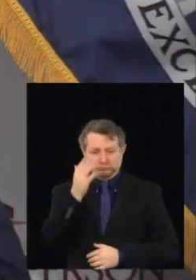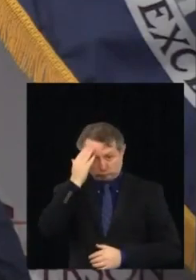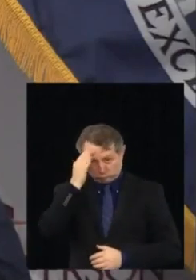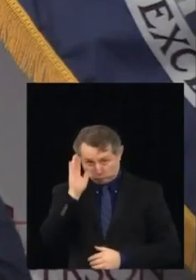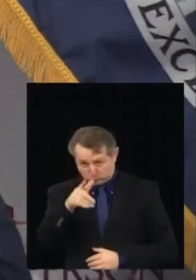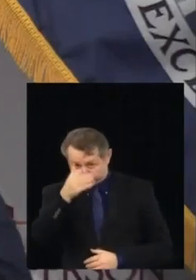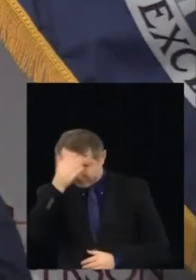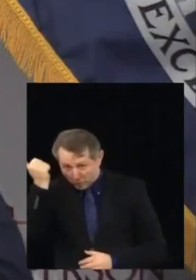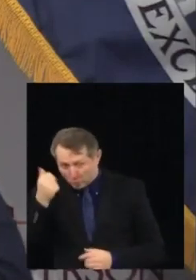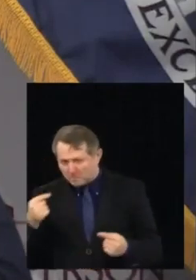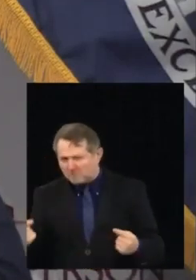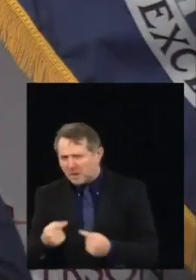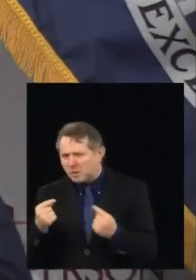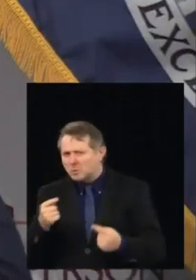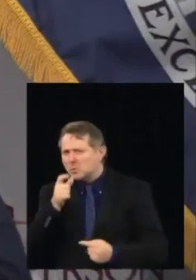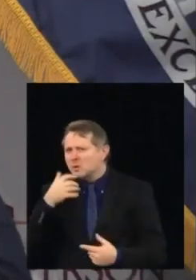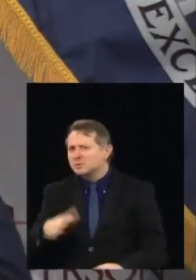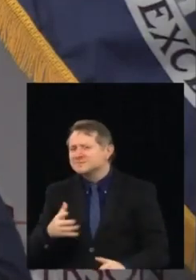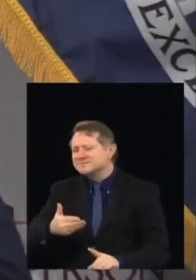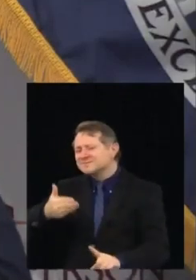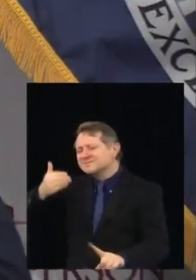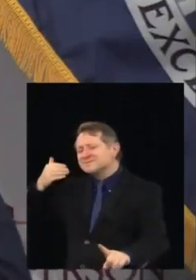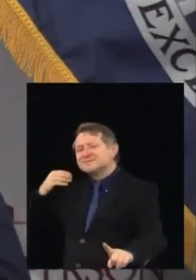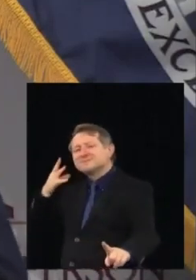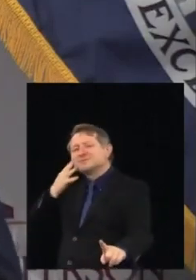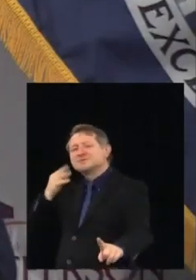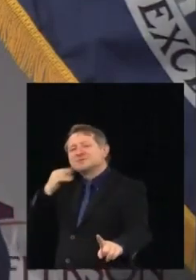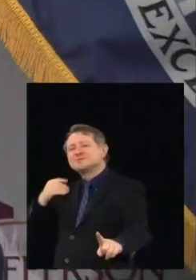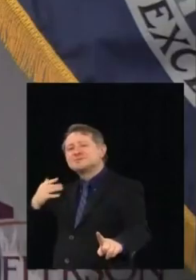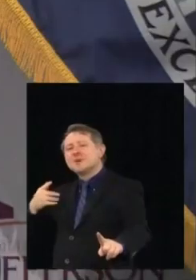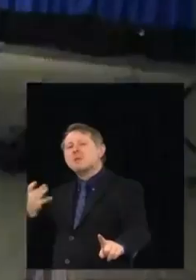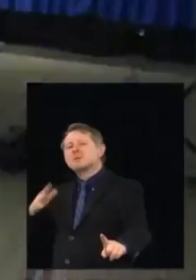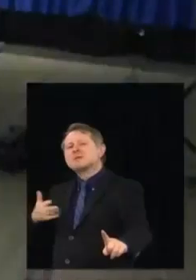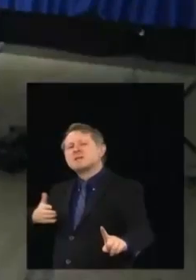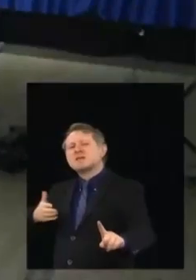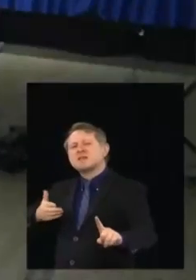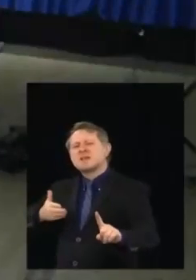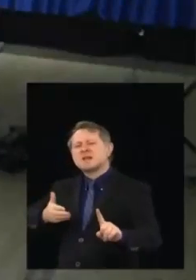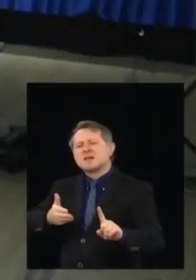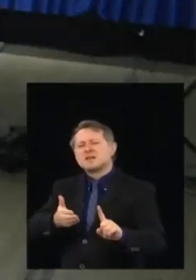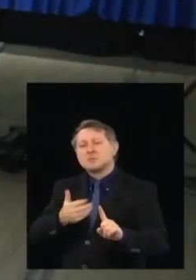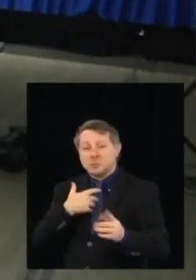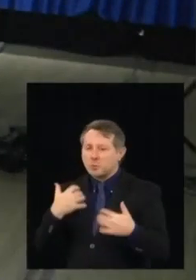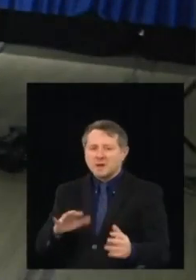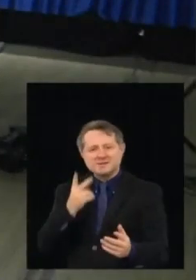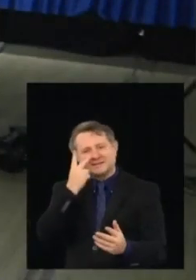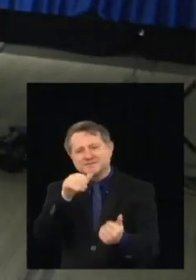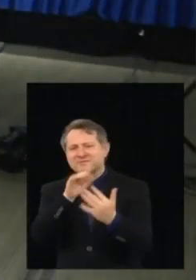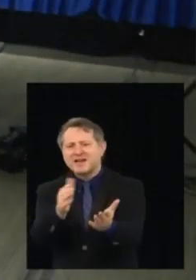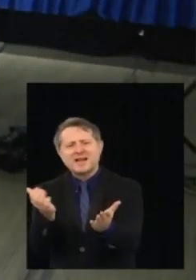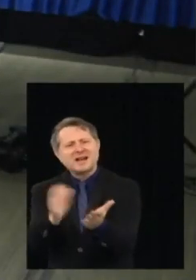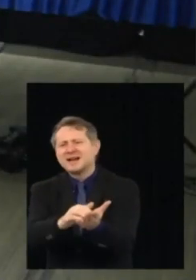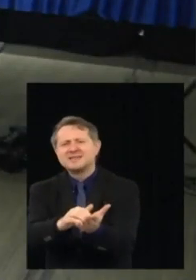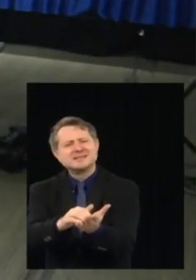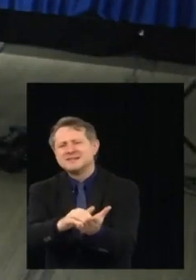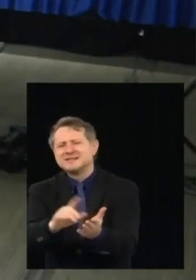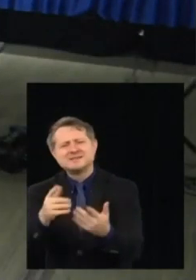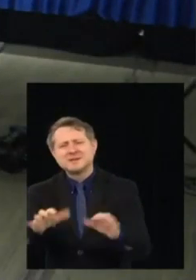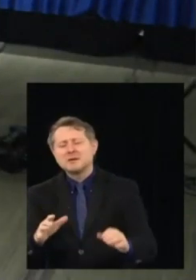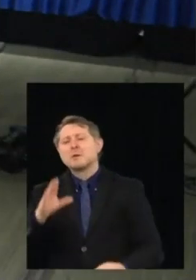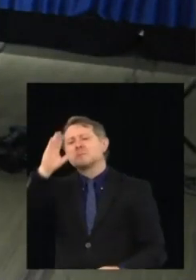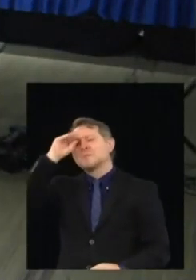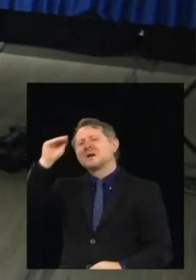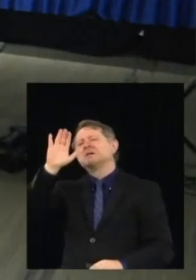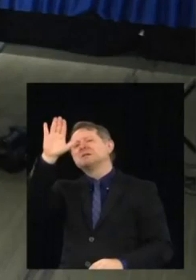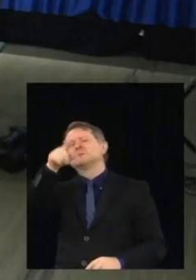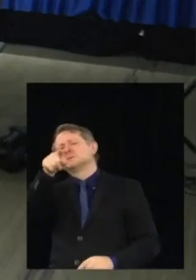through. We'll be right back in the same situation. Is it possible for the numbers, because I know that yesterday they were 500 or so tests